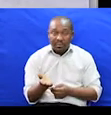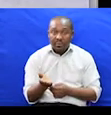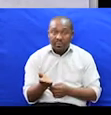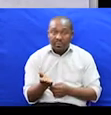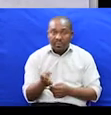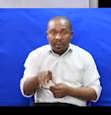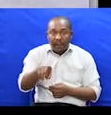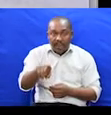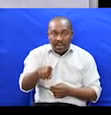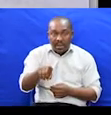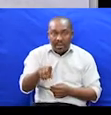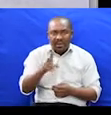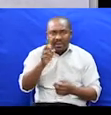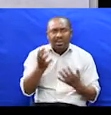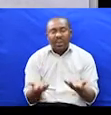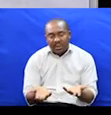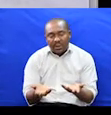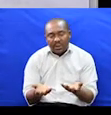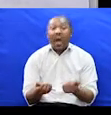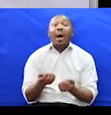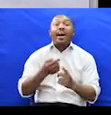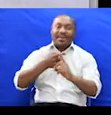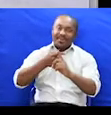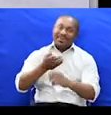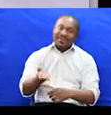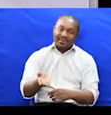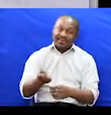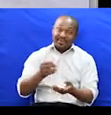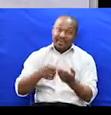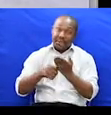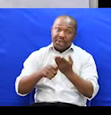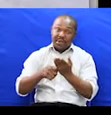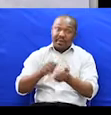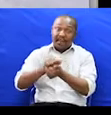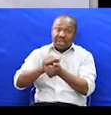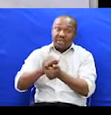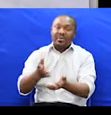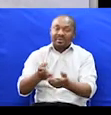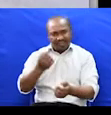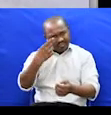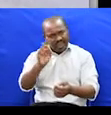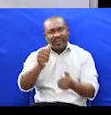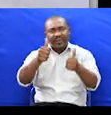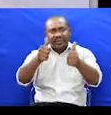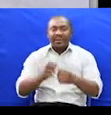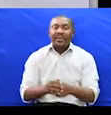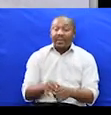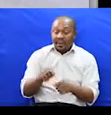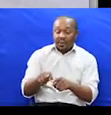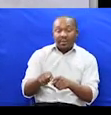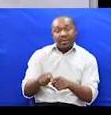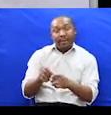is what? Yes, is a positive charged particle. Very nice. Is